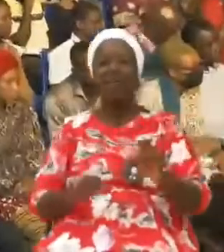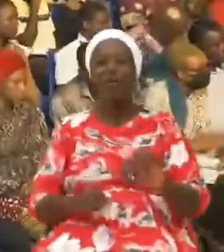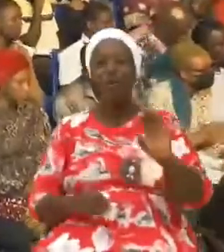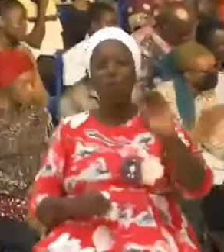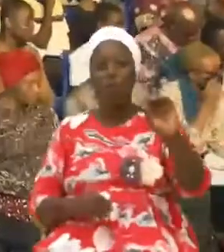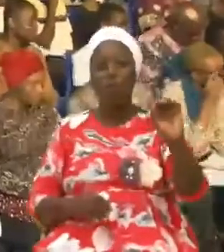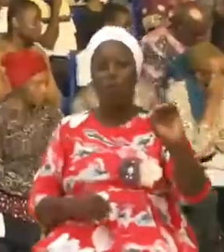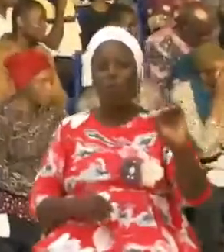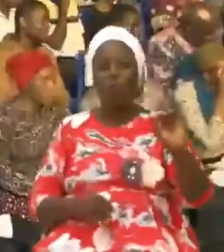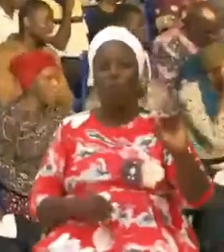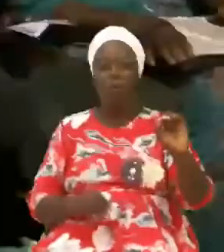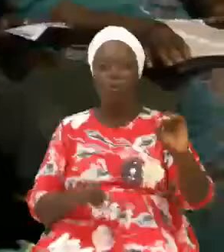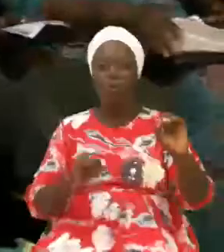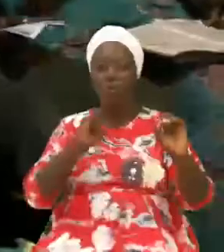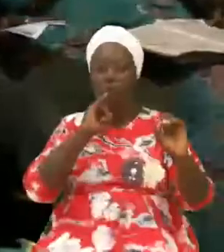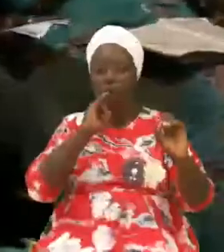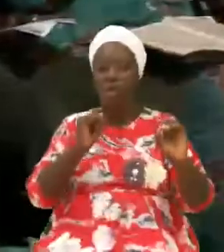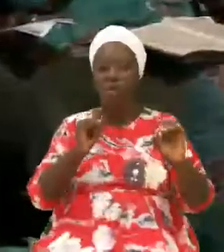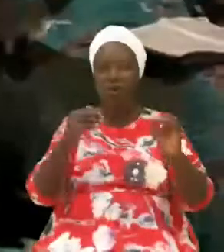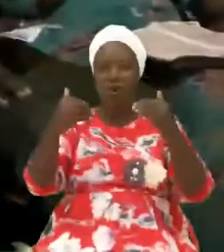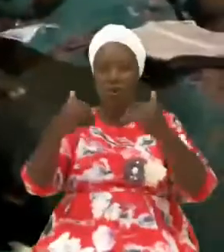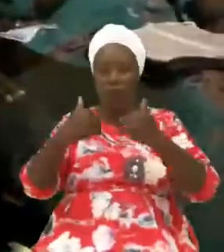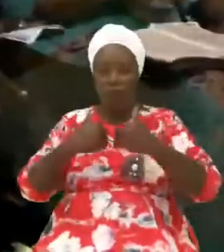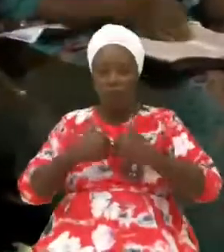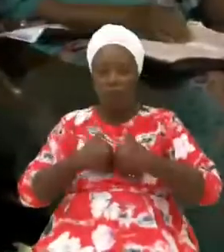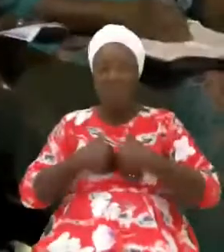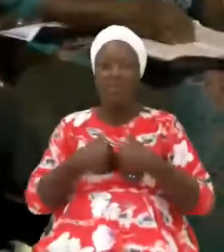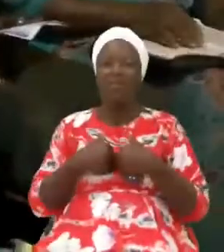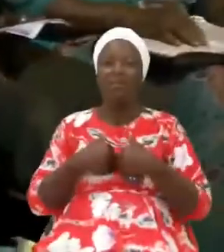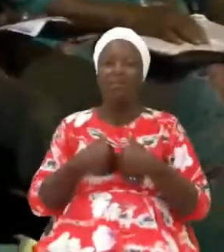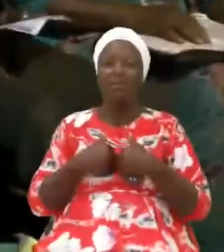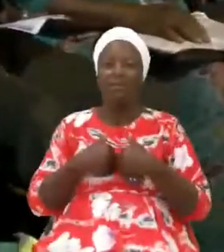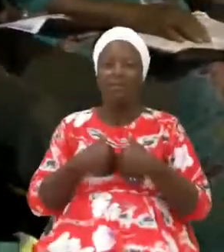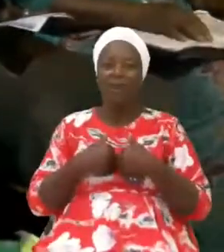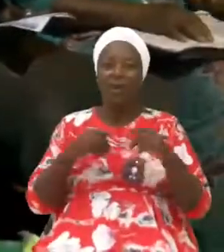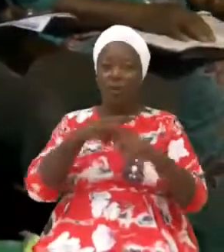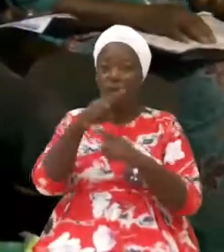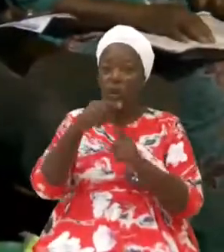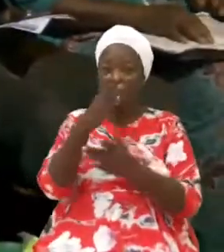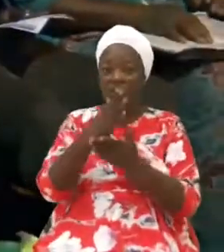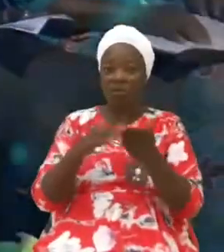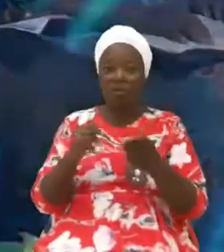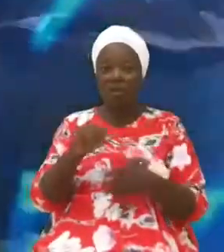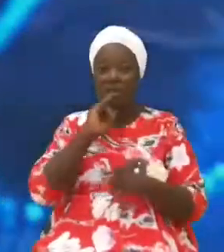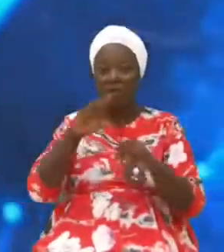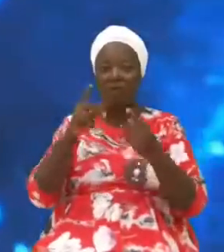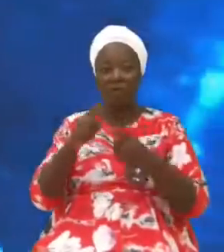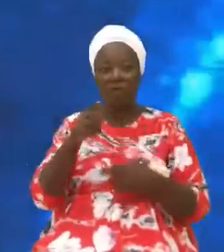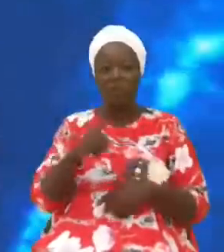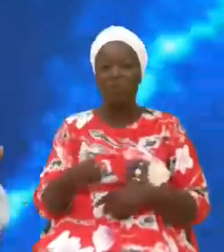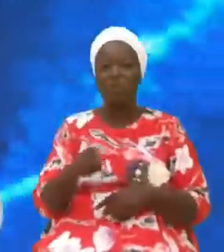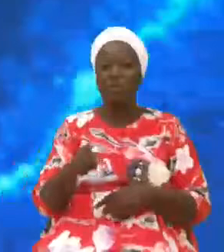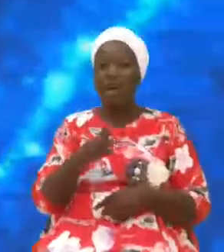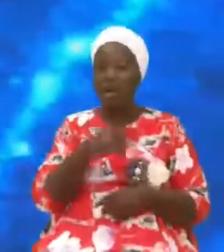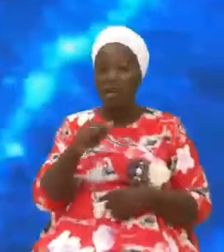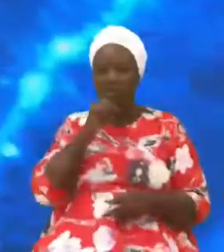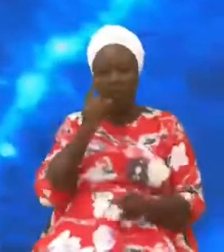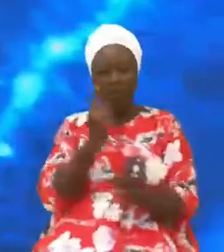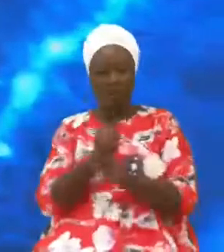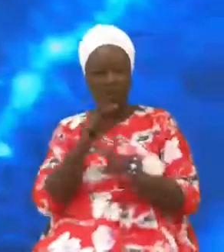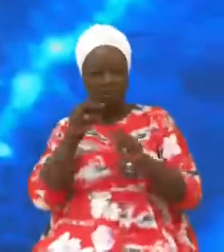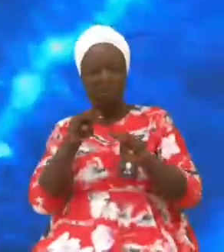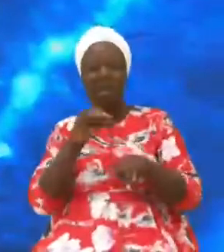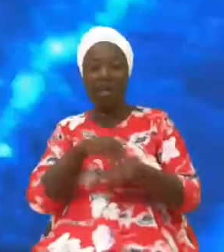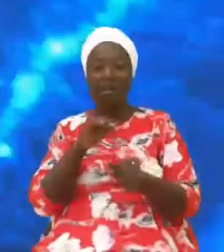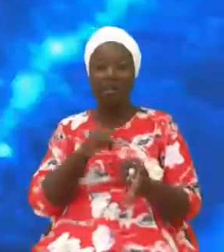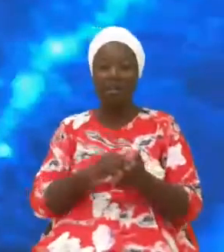I receive. O is obtainment. When something is given to